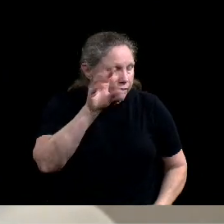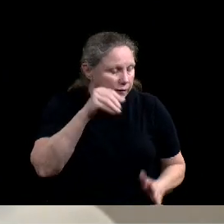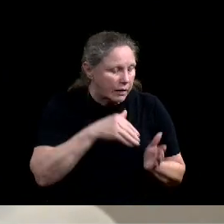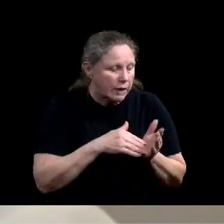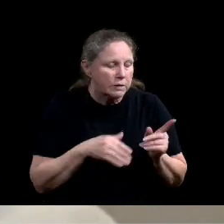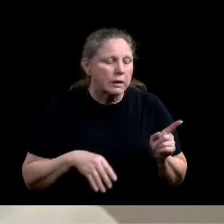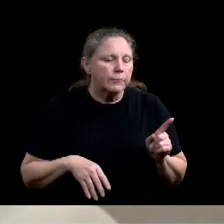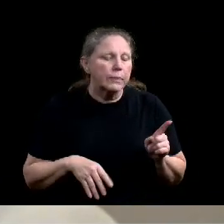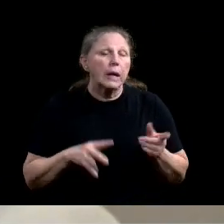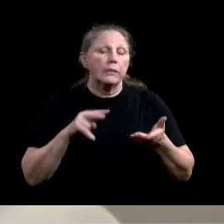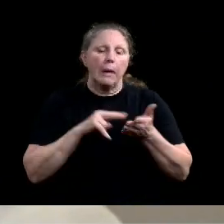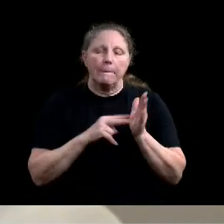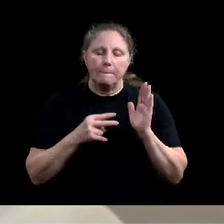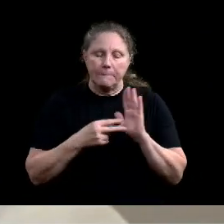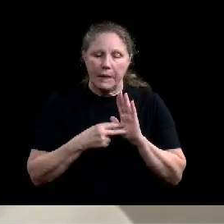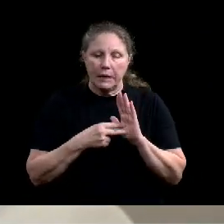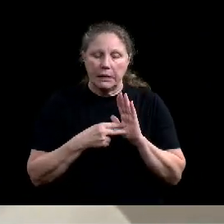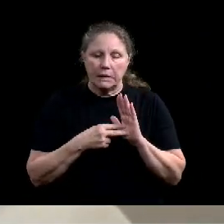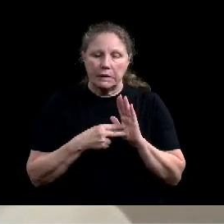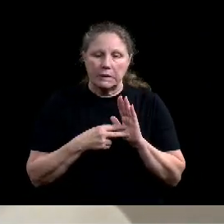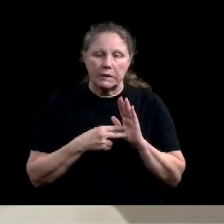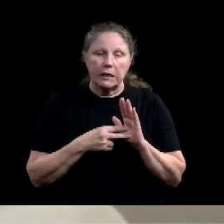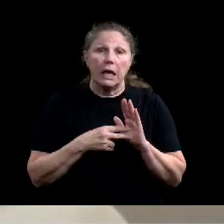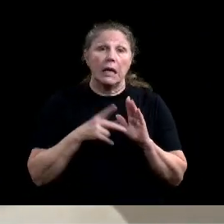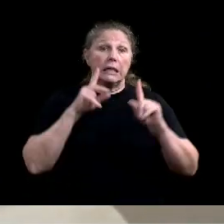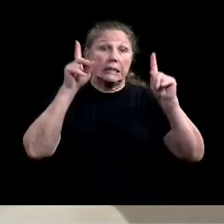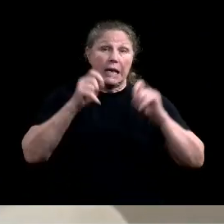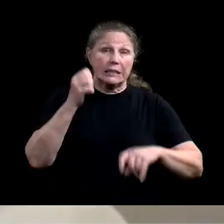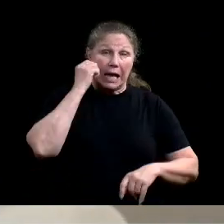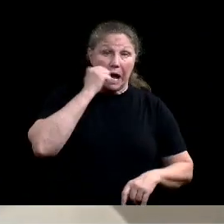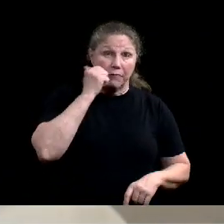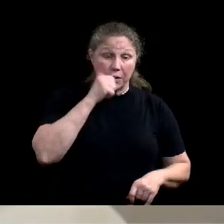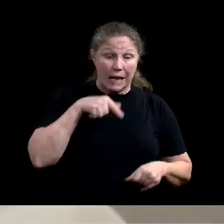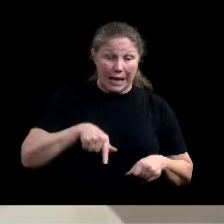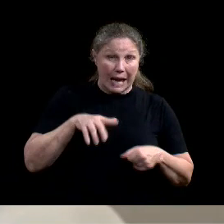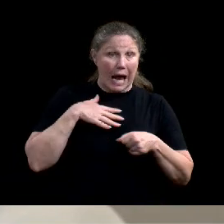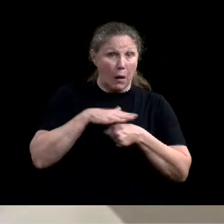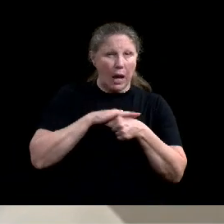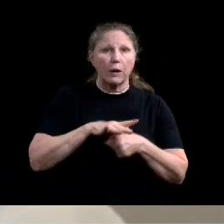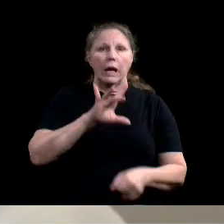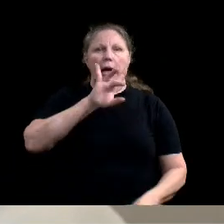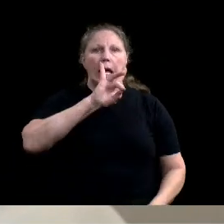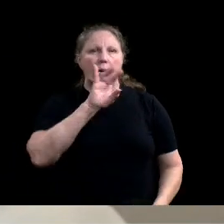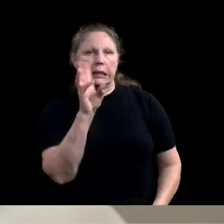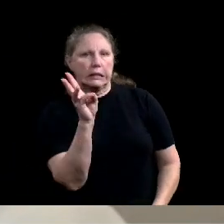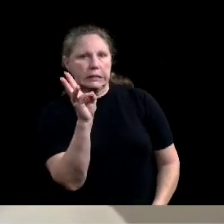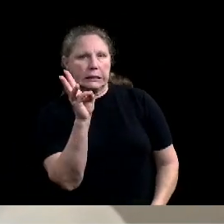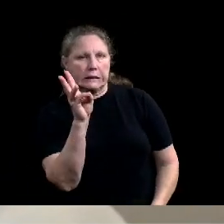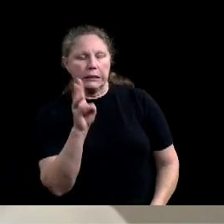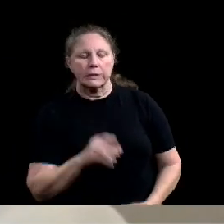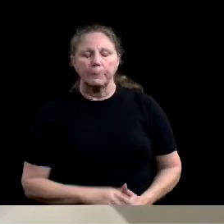day in McLennan County. And right now, we're pretty close to that.